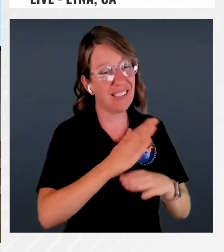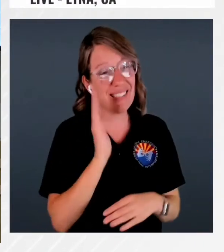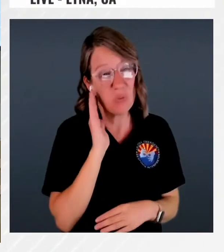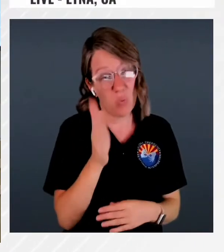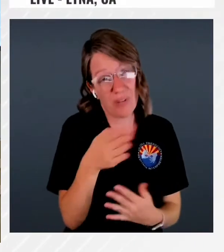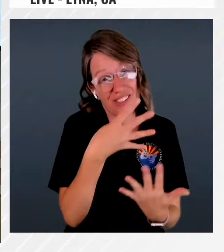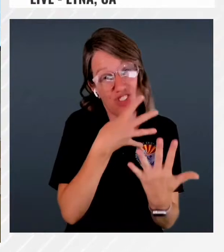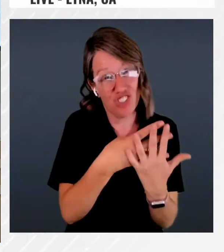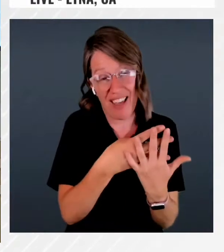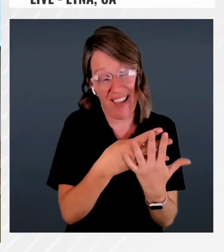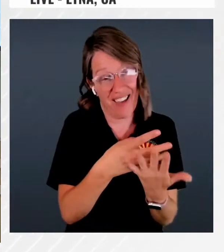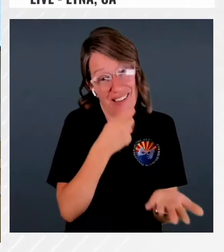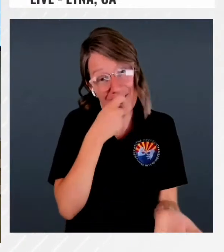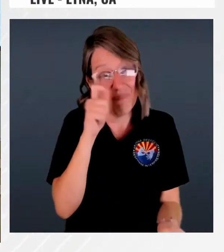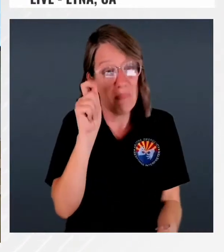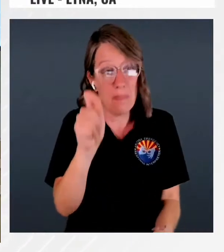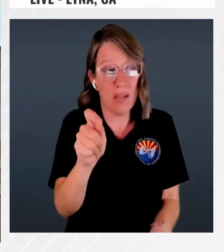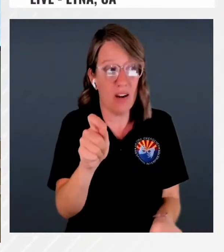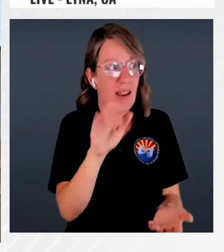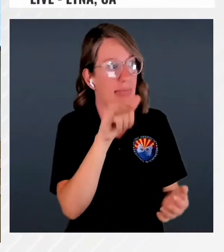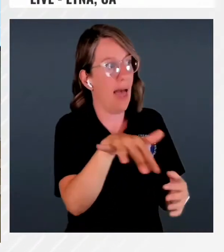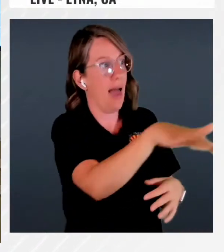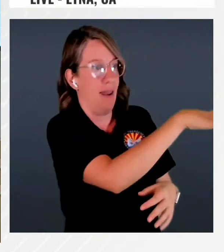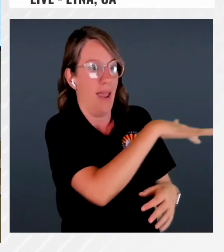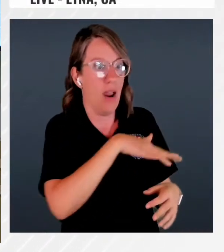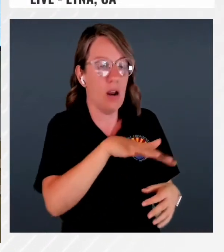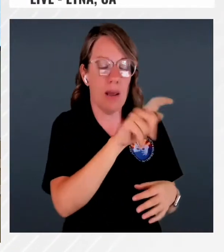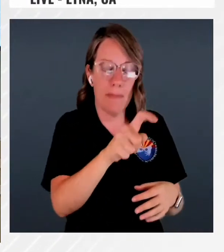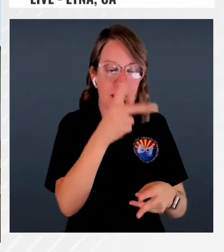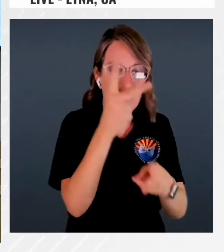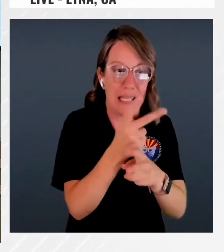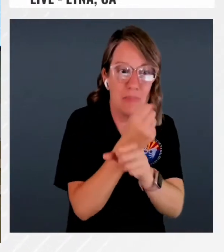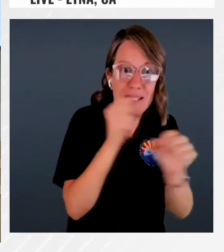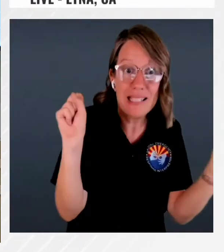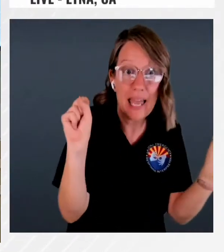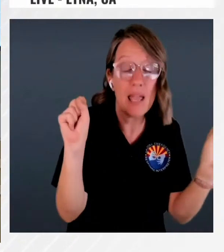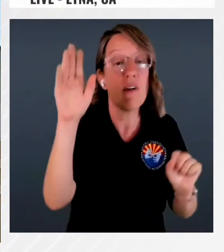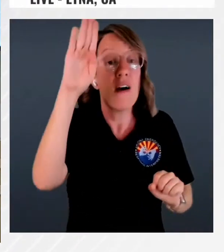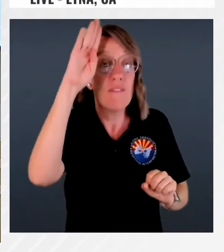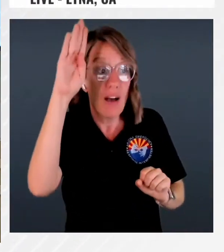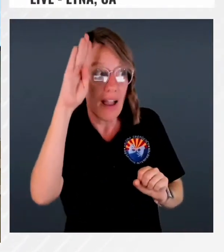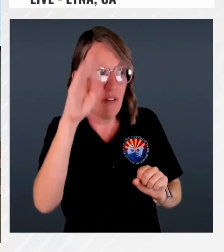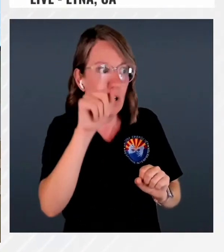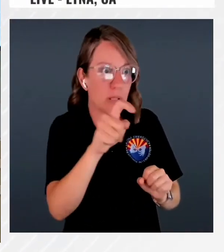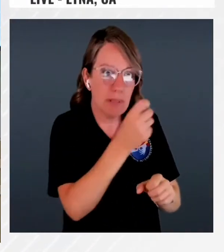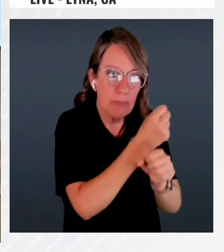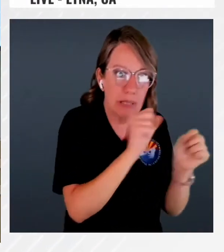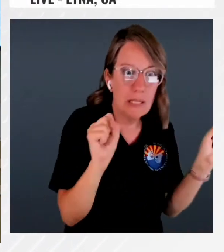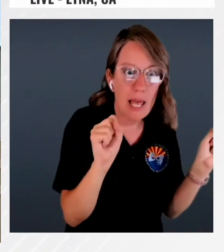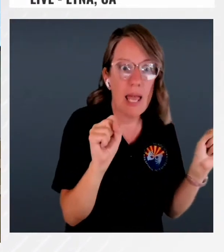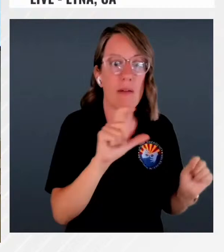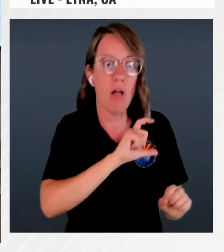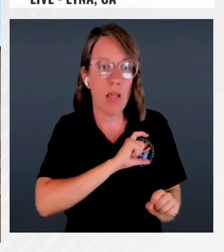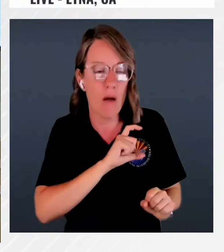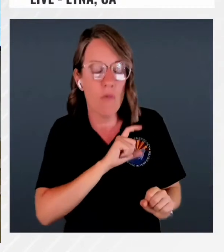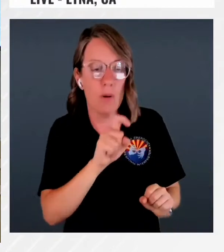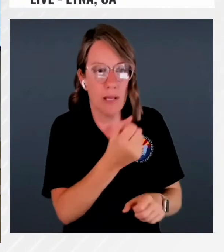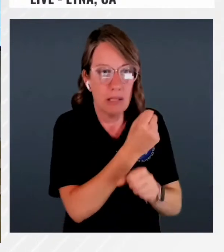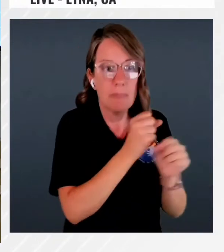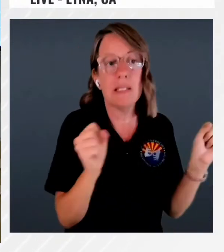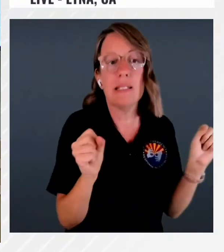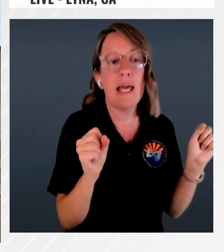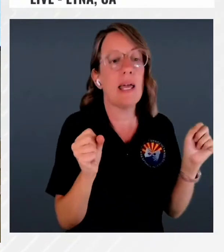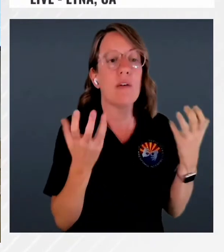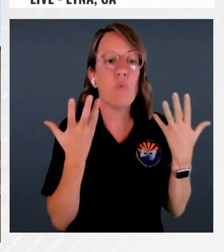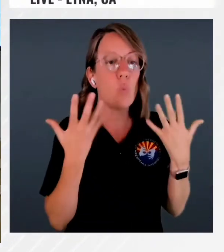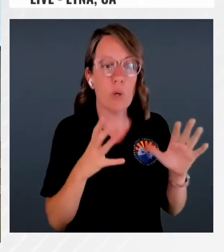the scene. We can't afford to compromise firefighter personnel and law enforcement because you decide to commit a crime.